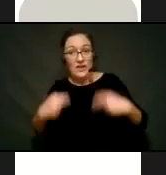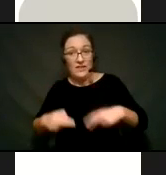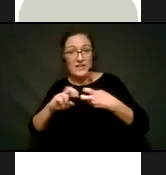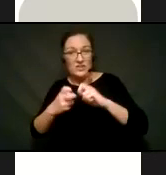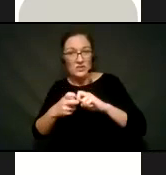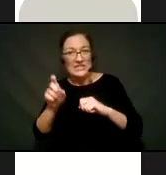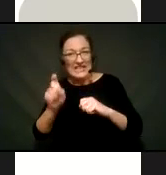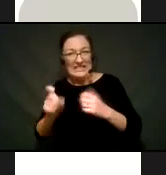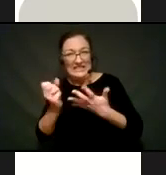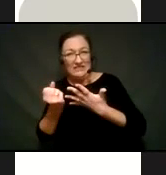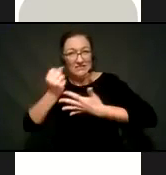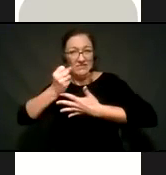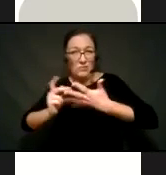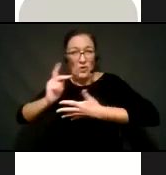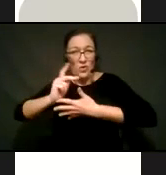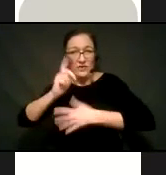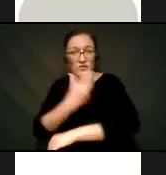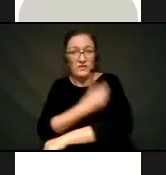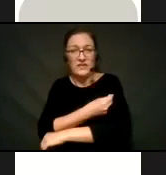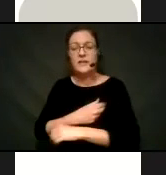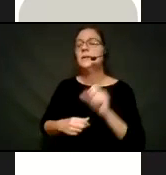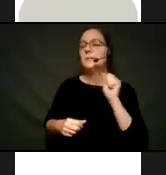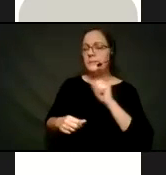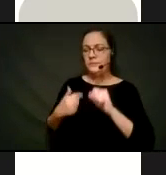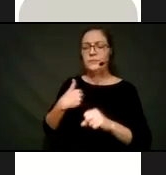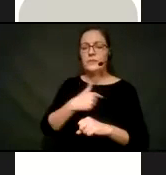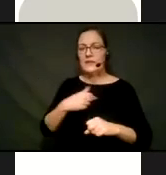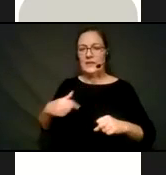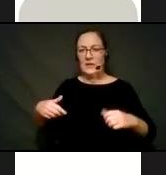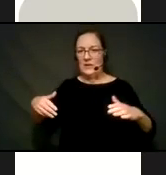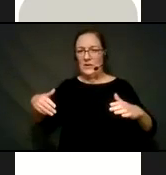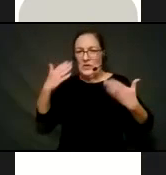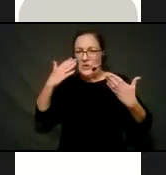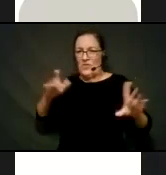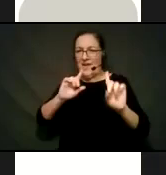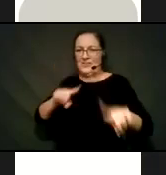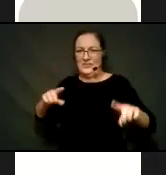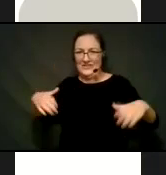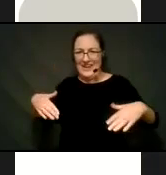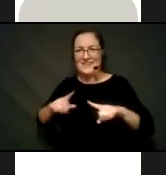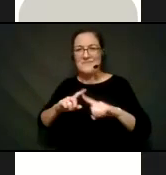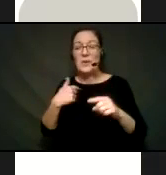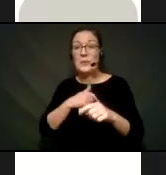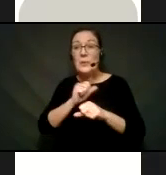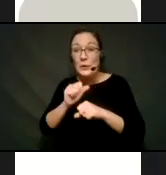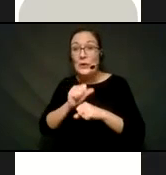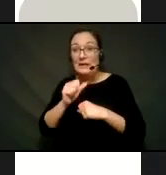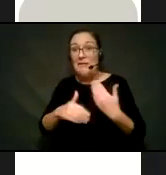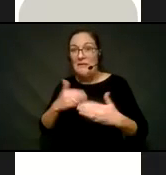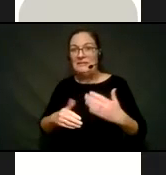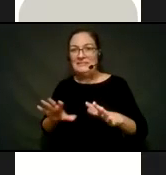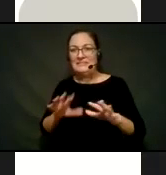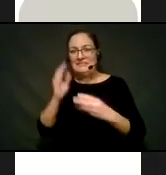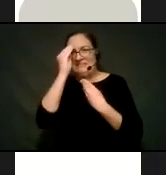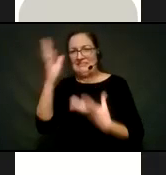that information, but we are working on it as quickly as we can. And so Okay. just want to let you know that they